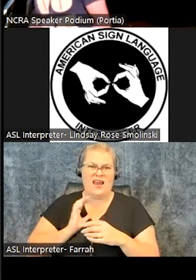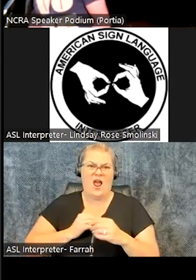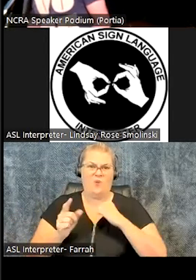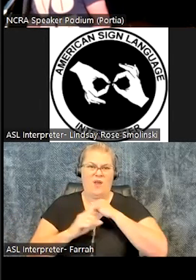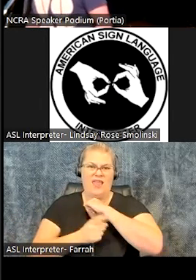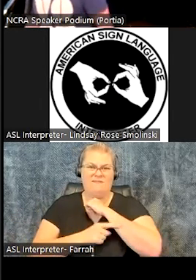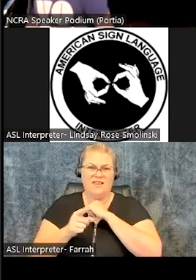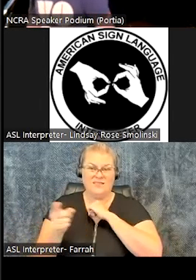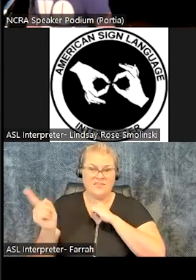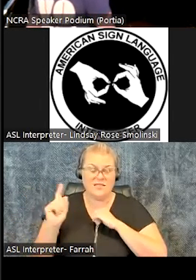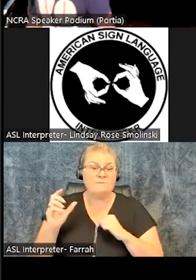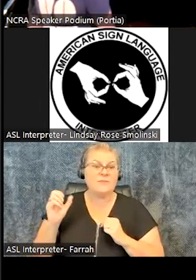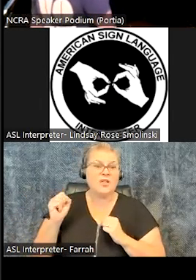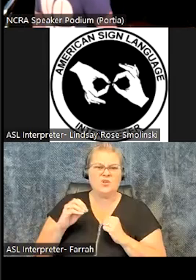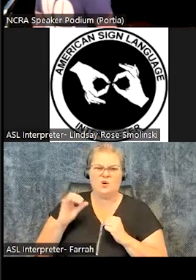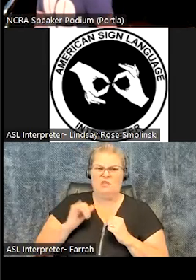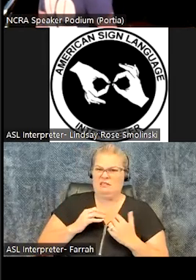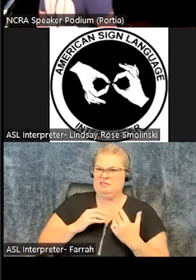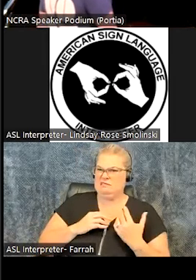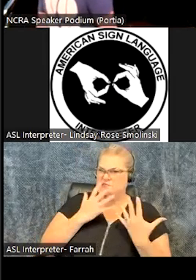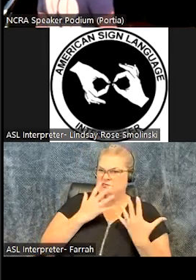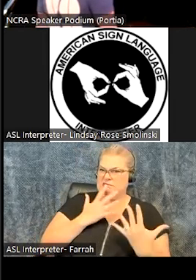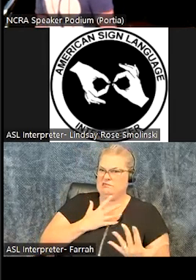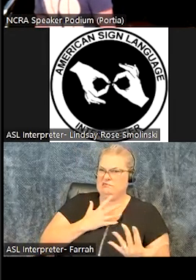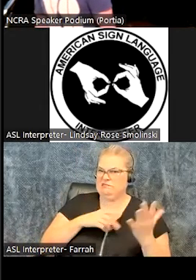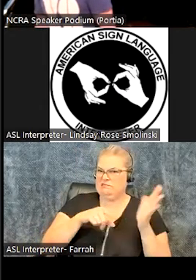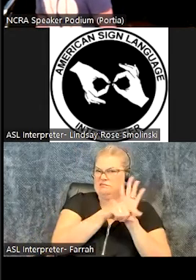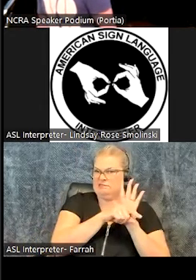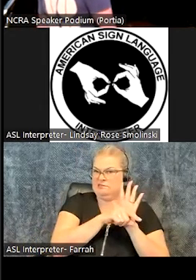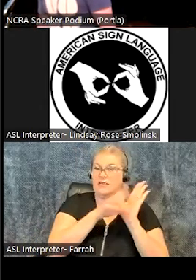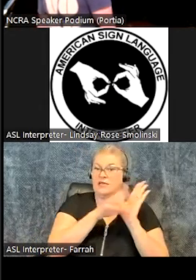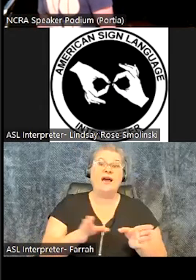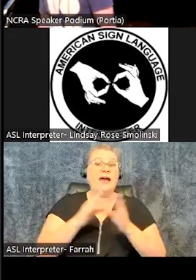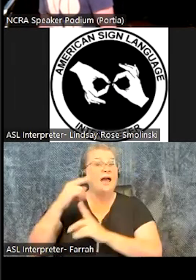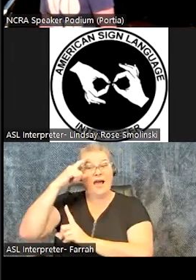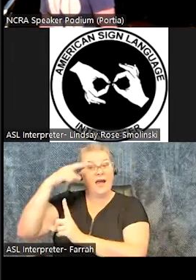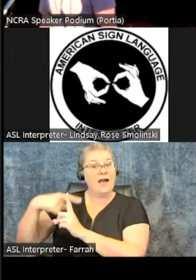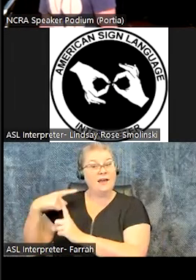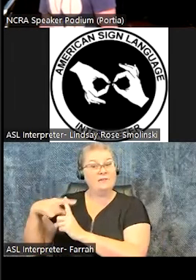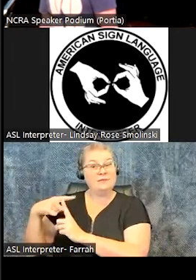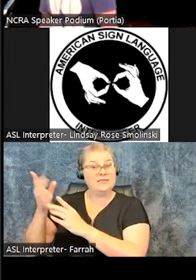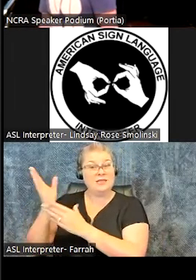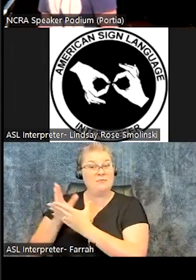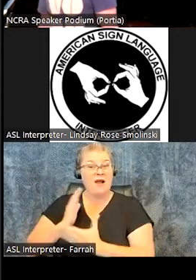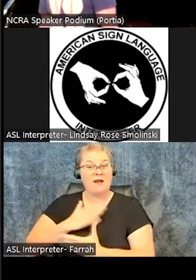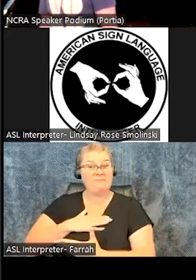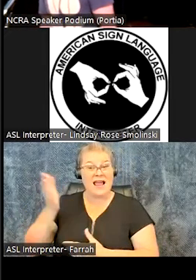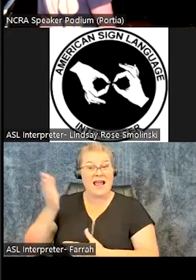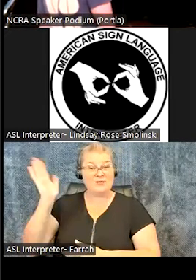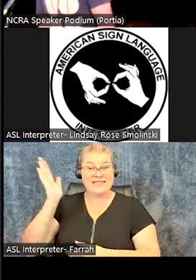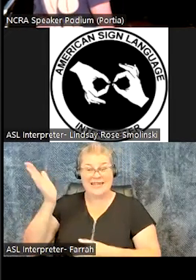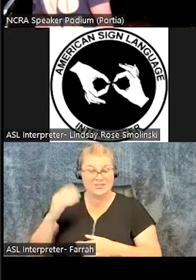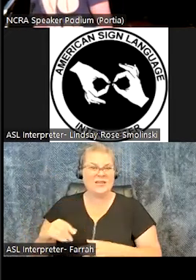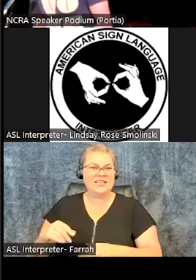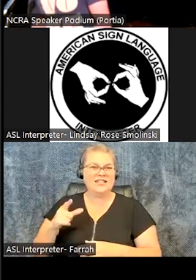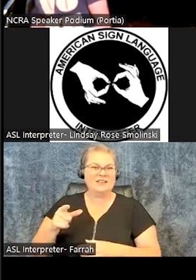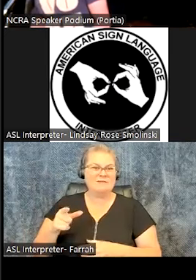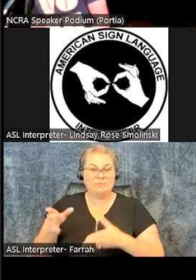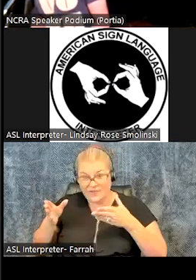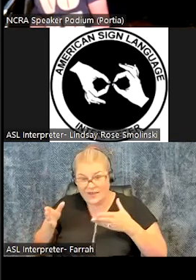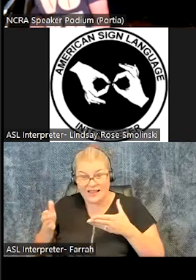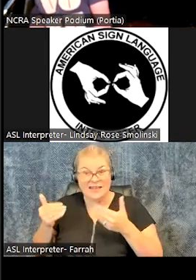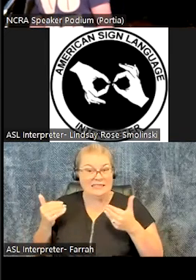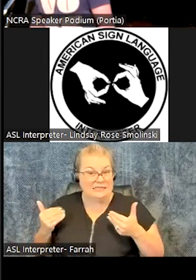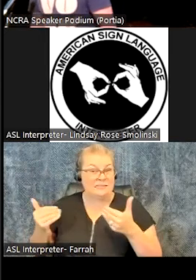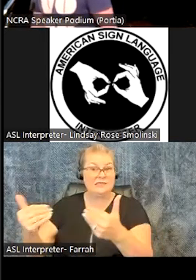So that's the bleak side of things. And now for the optimistic part of the presentation, the path forward. So the